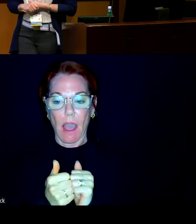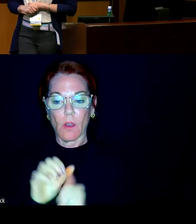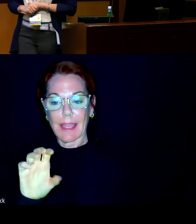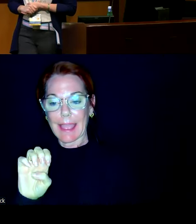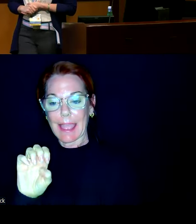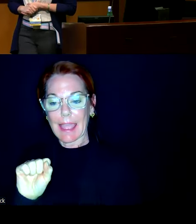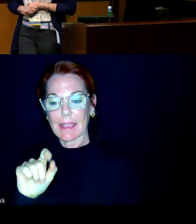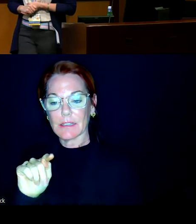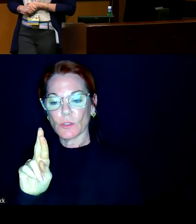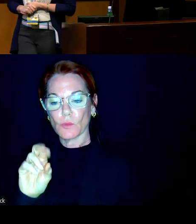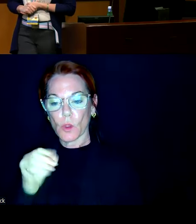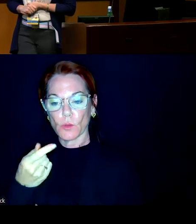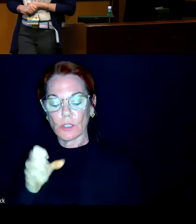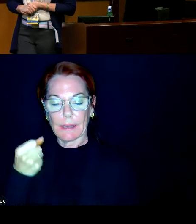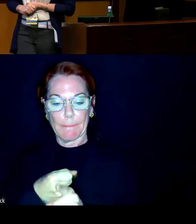of the patient?